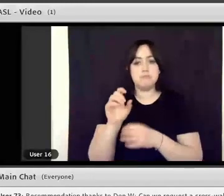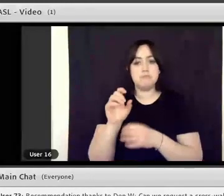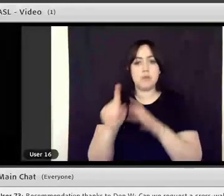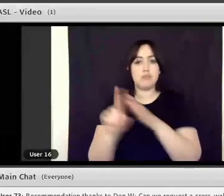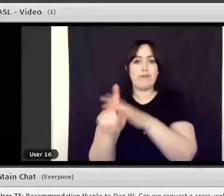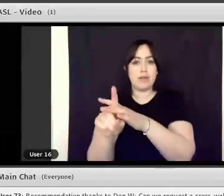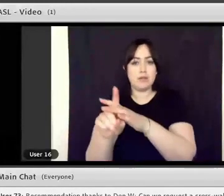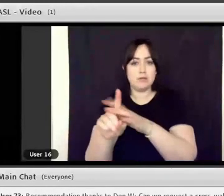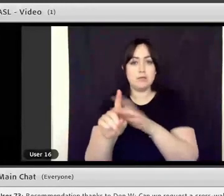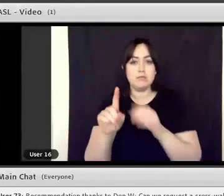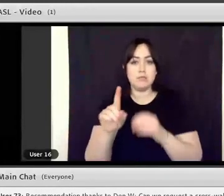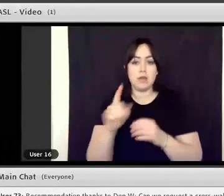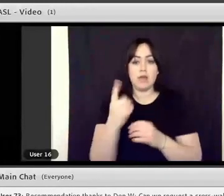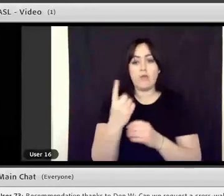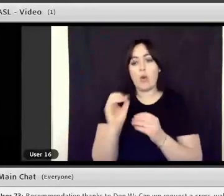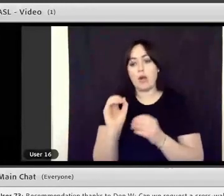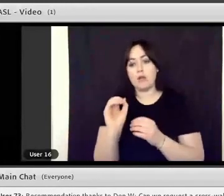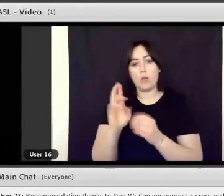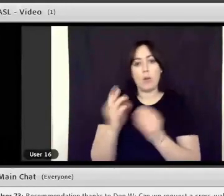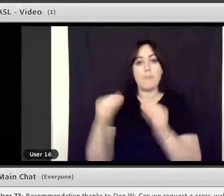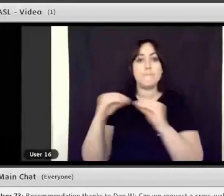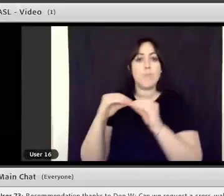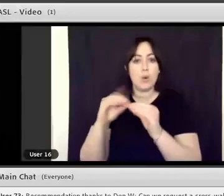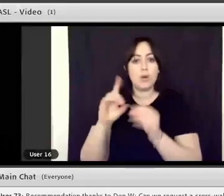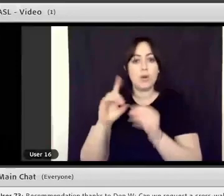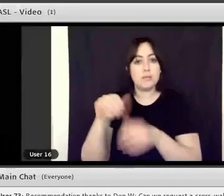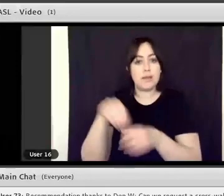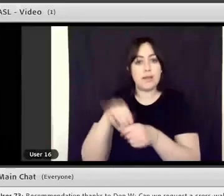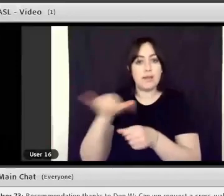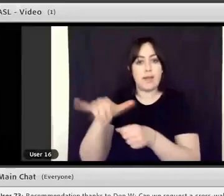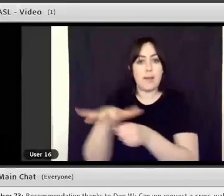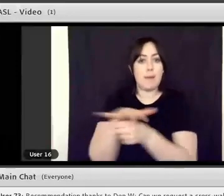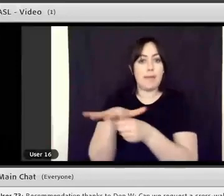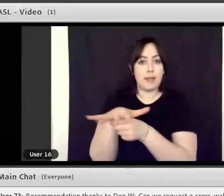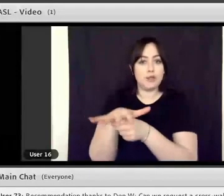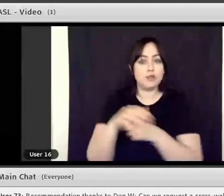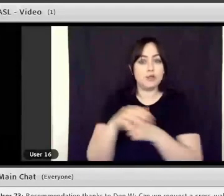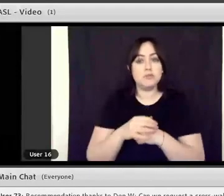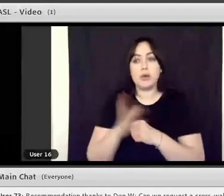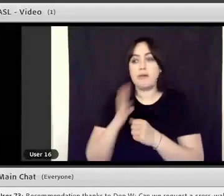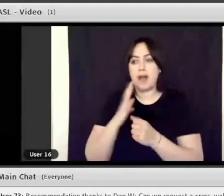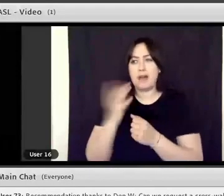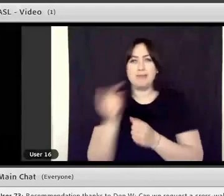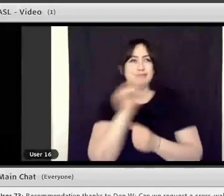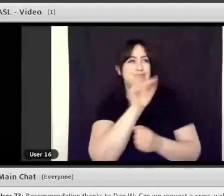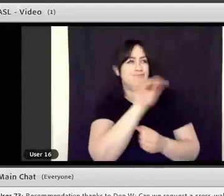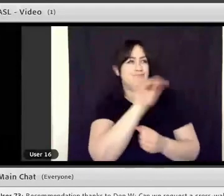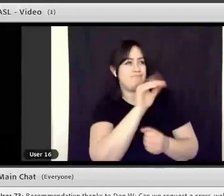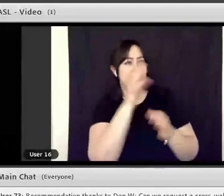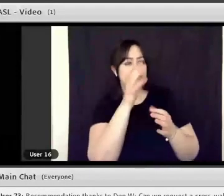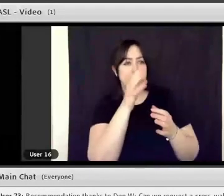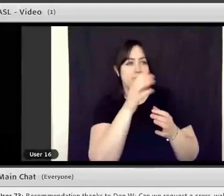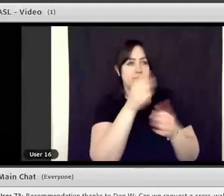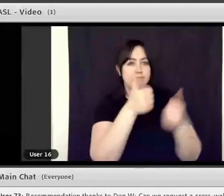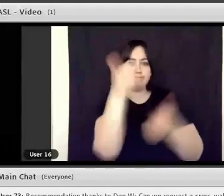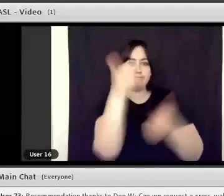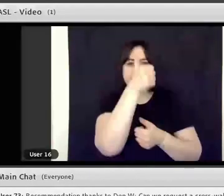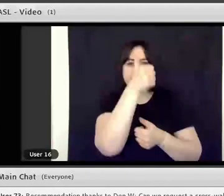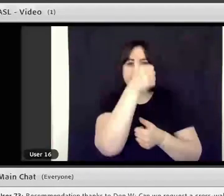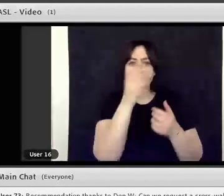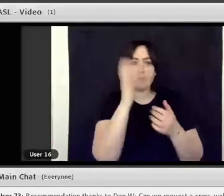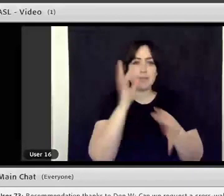population. And we went back to decision makers, and they said, there's no way this is correct. This is crazy. This is too